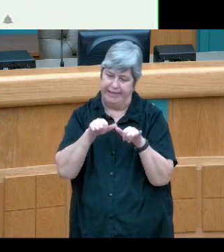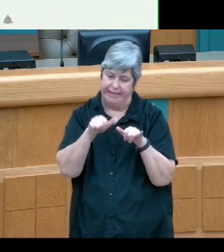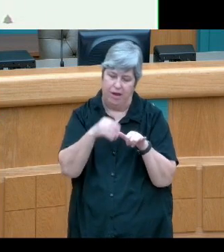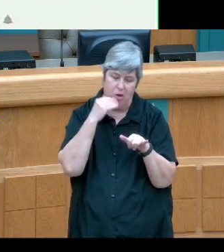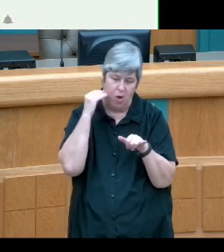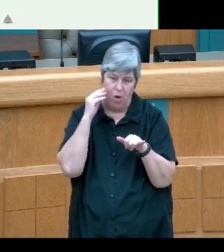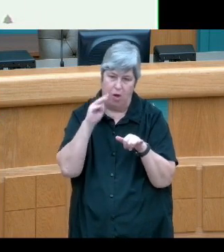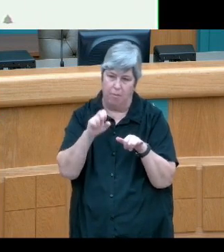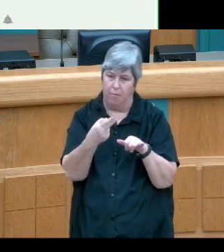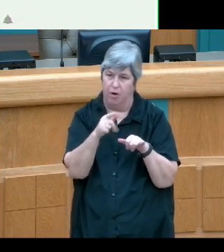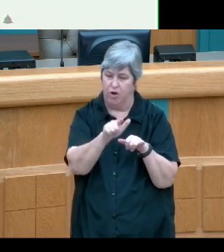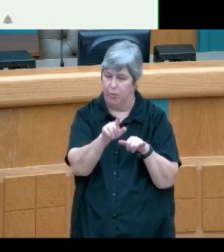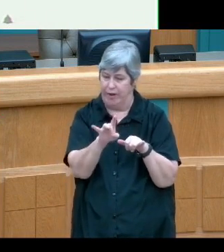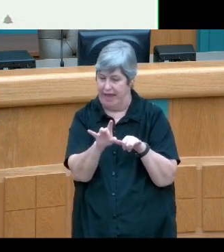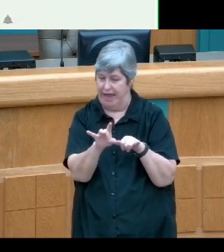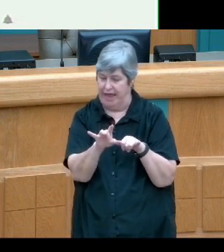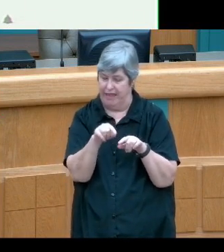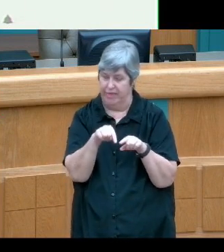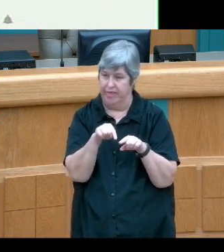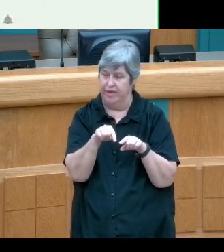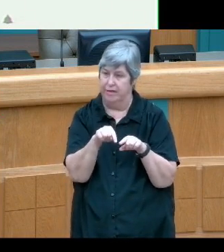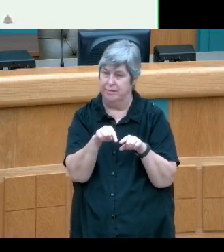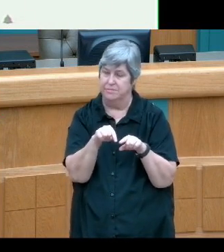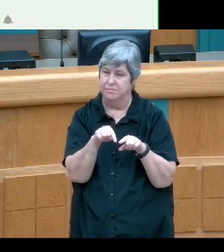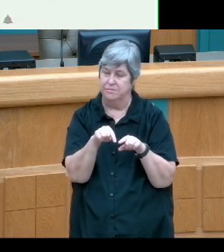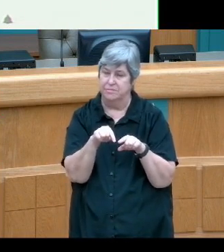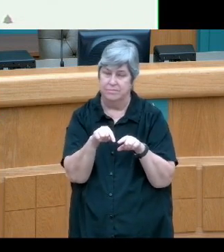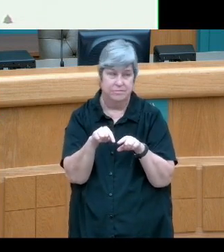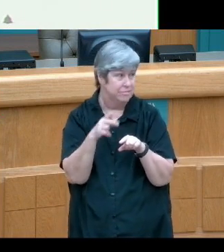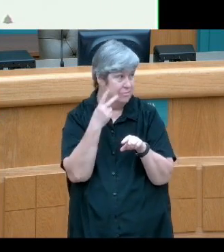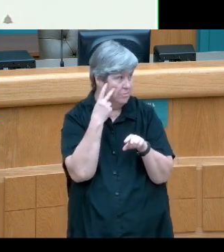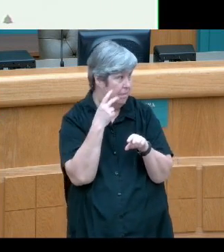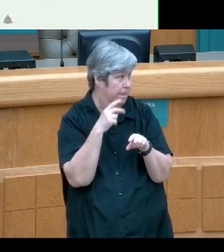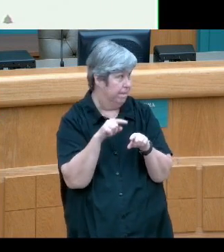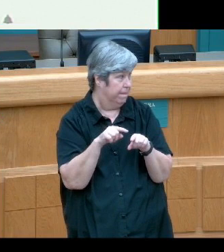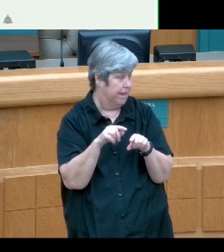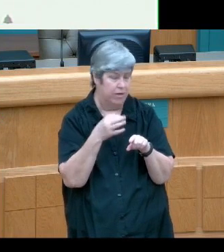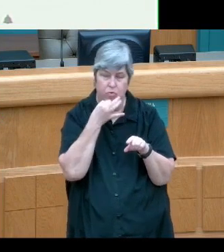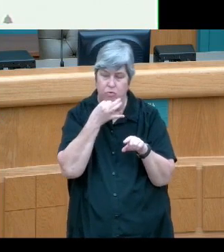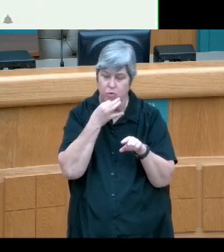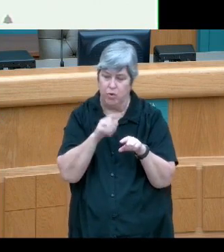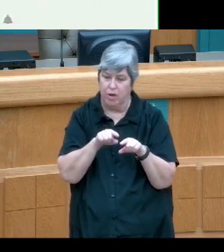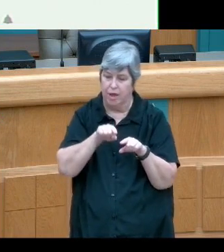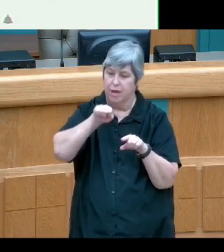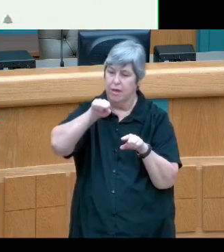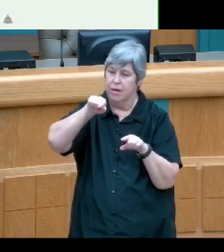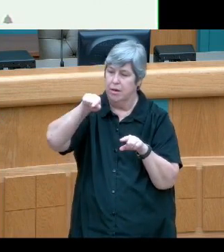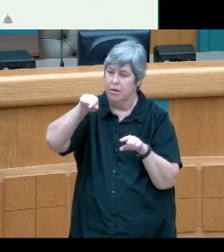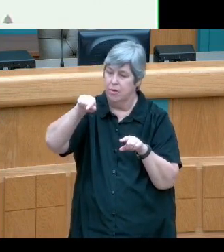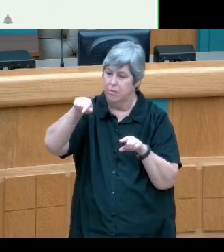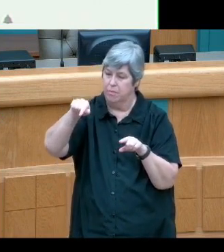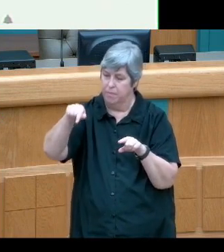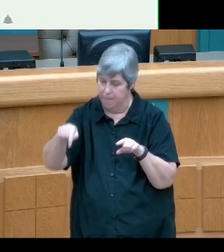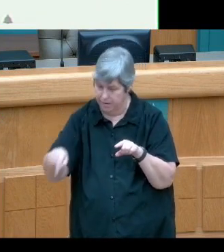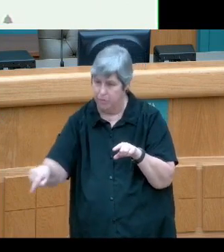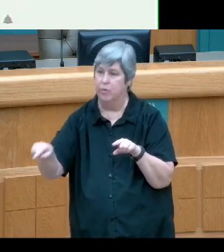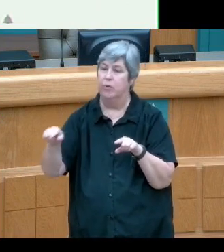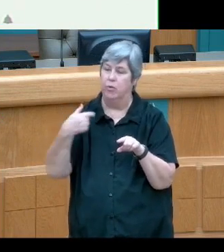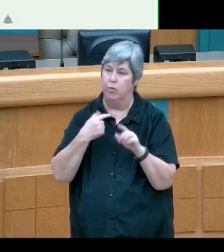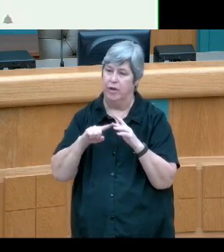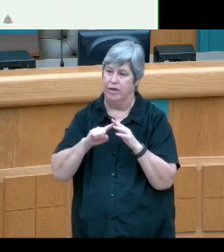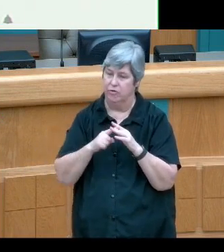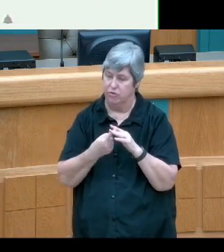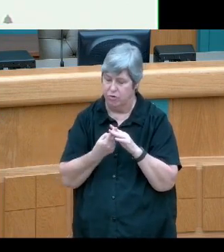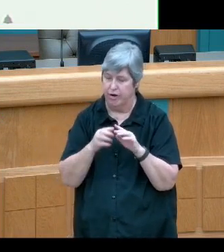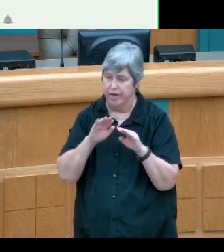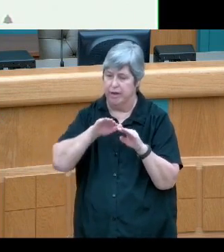on March 28th. And you can see that shortly after that point in time is when we